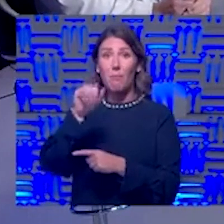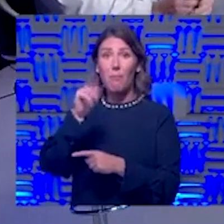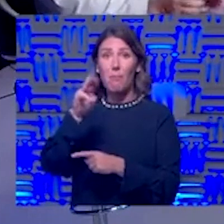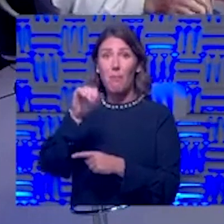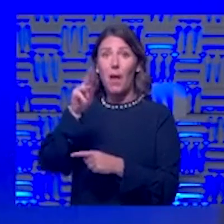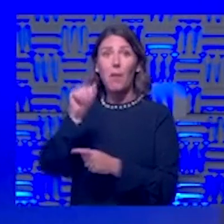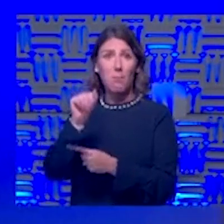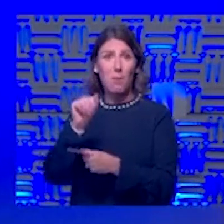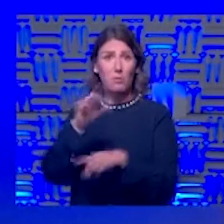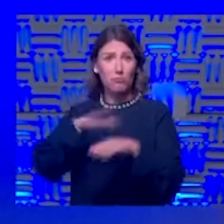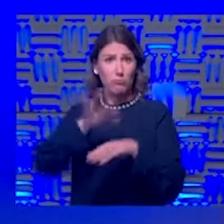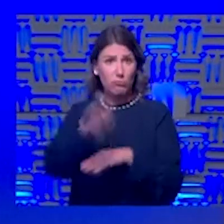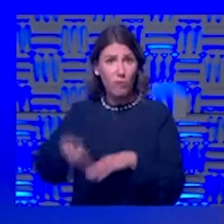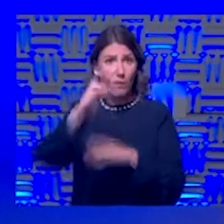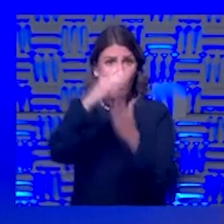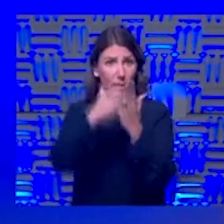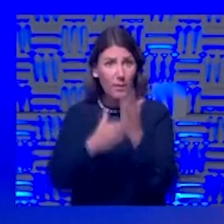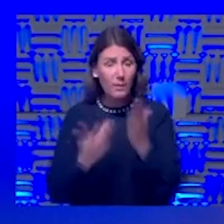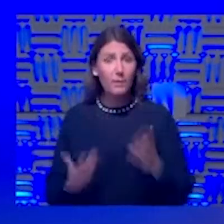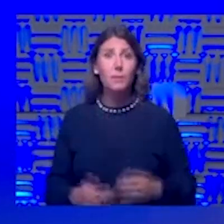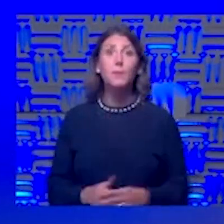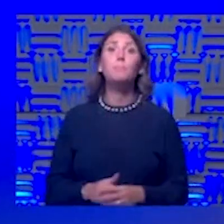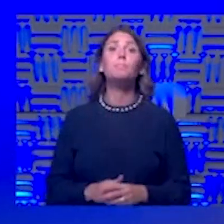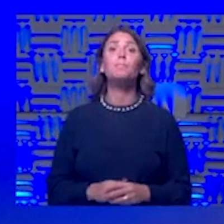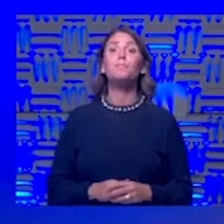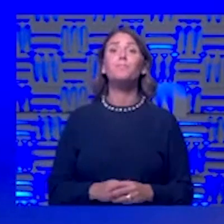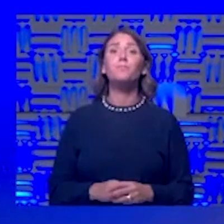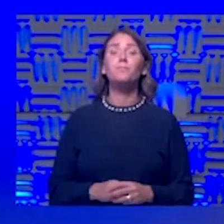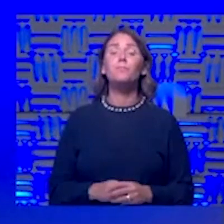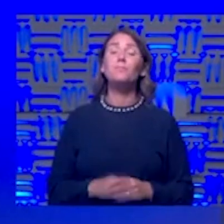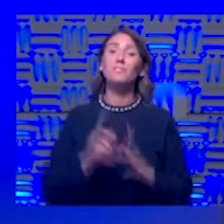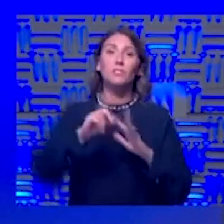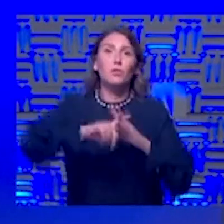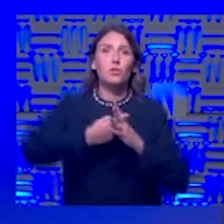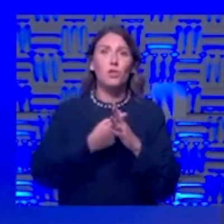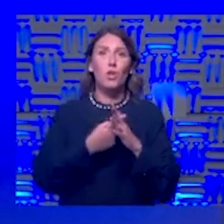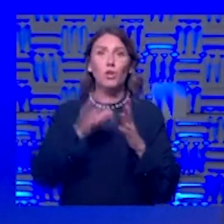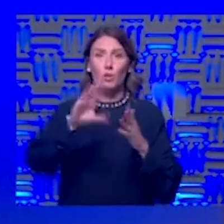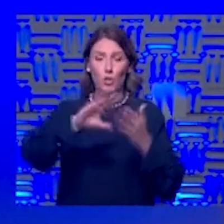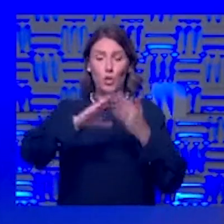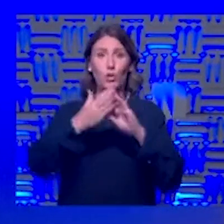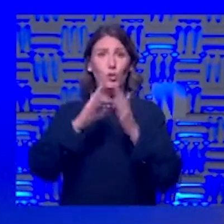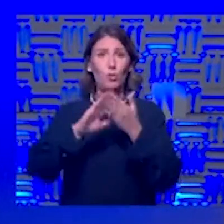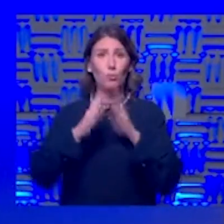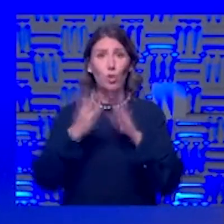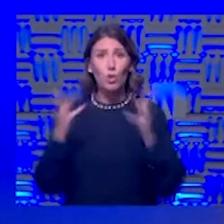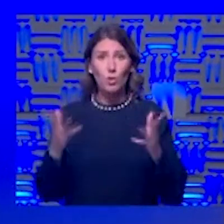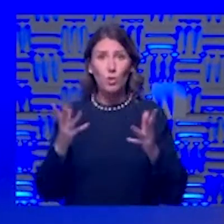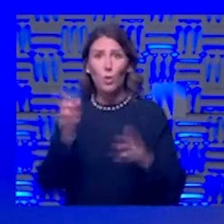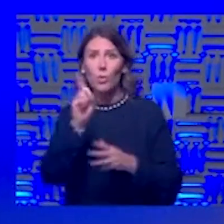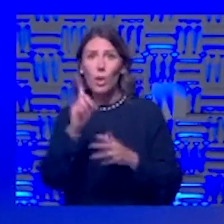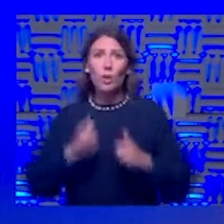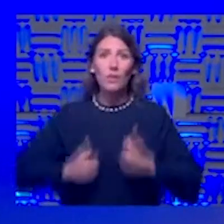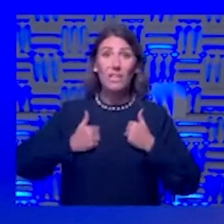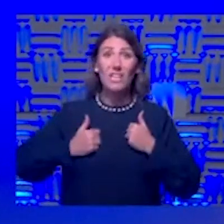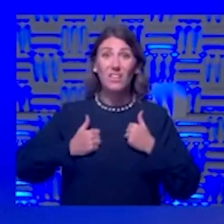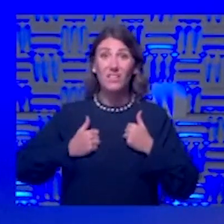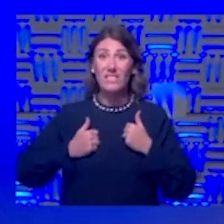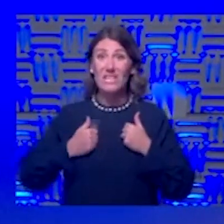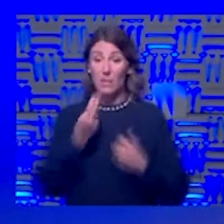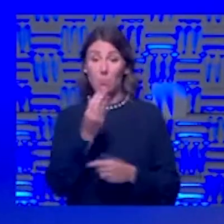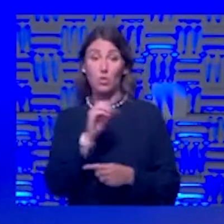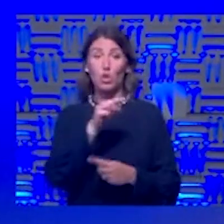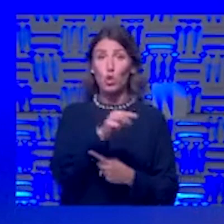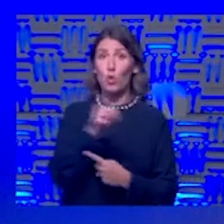I think it has to start what community do you live in? Do you live on the Missouri side or the Kansas side? Because that will really dictate a lot of